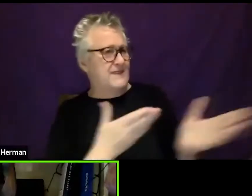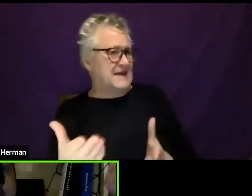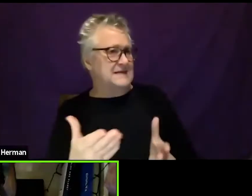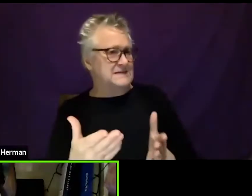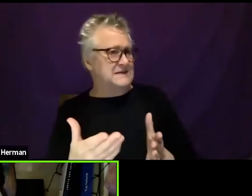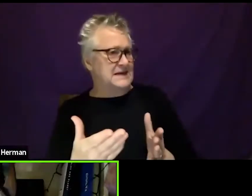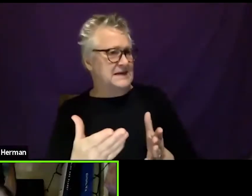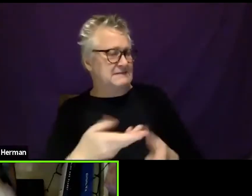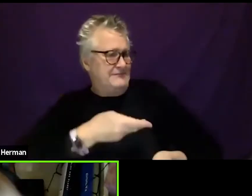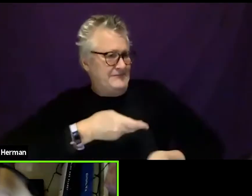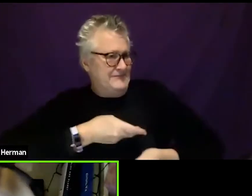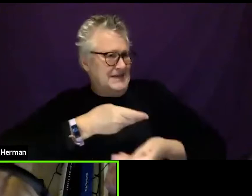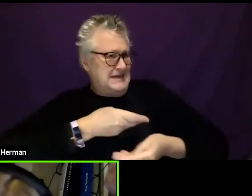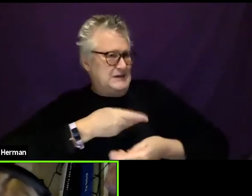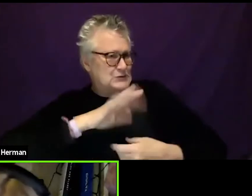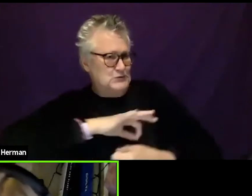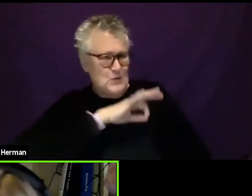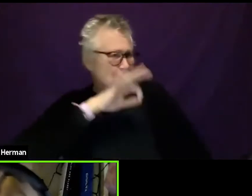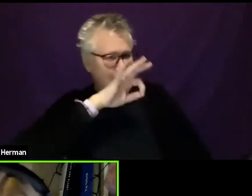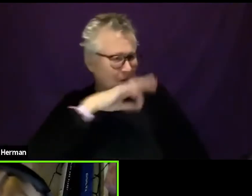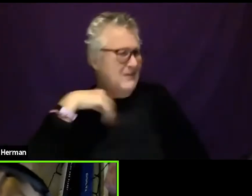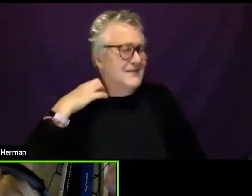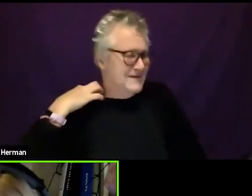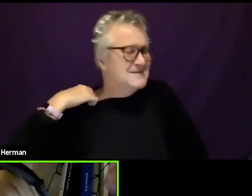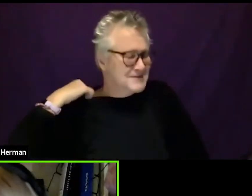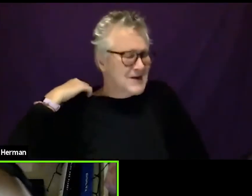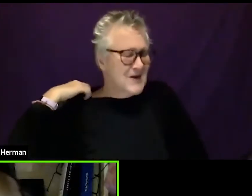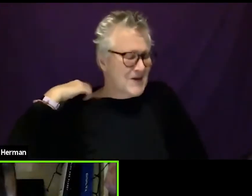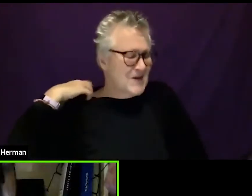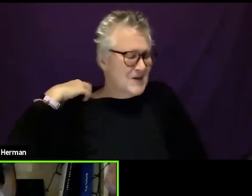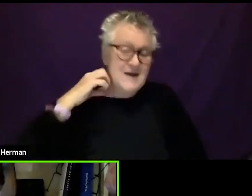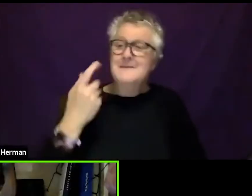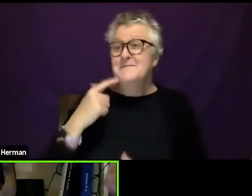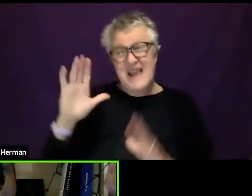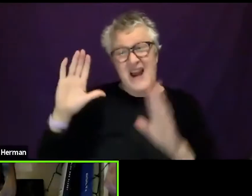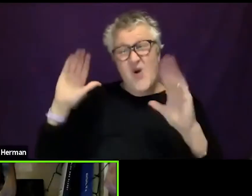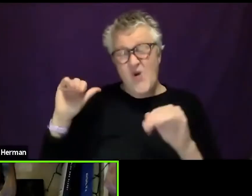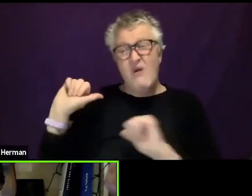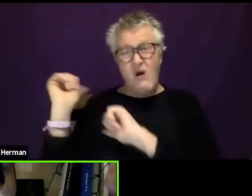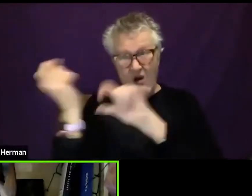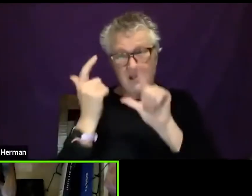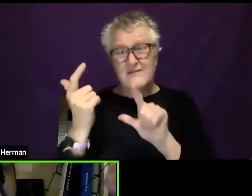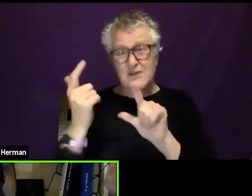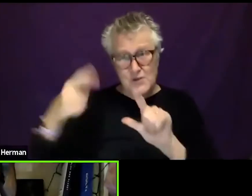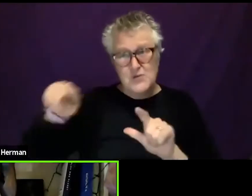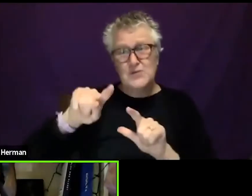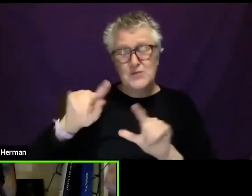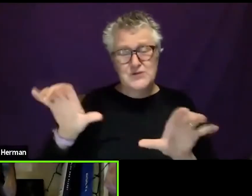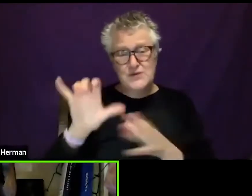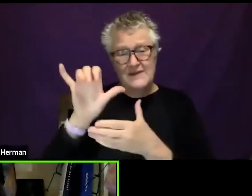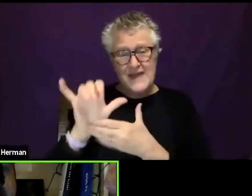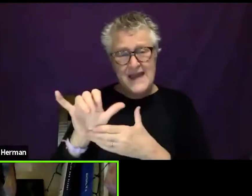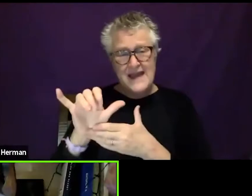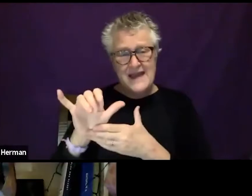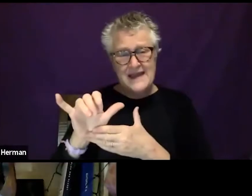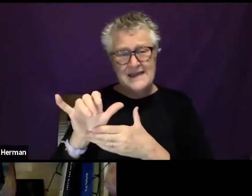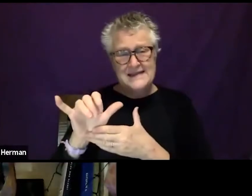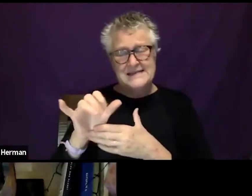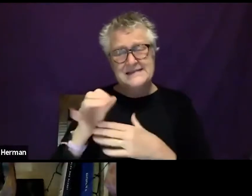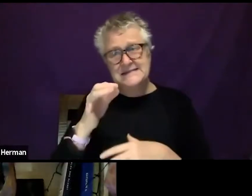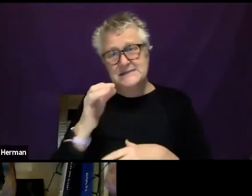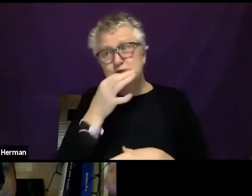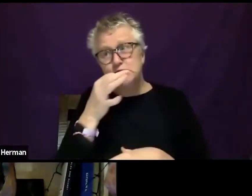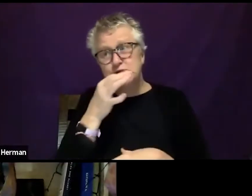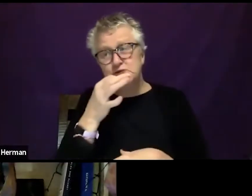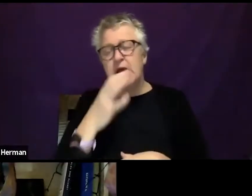really important. And I hope all of you will be doing that as well soon. Use my teacher voice there. But yeah,